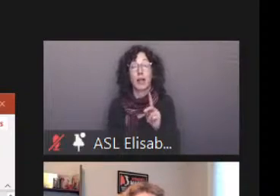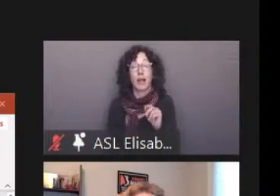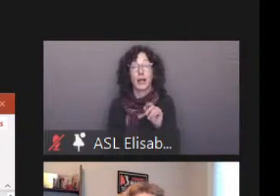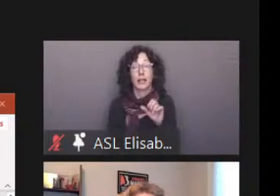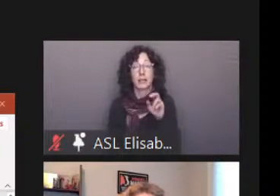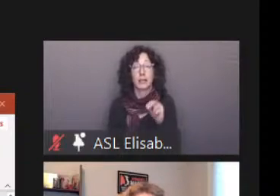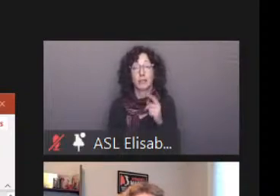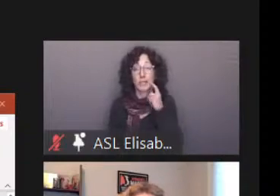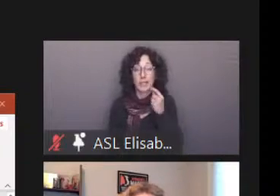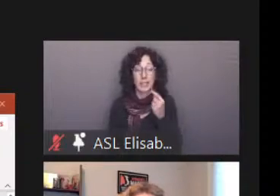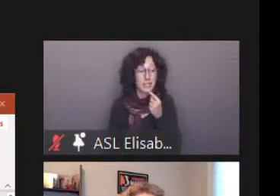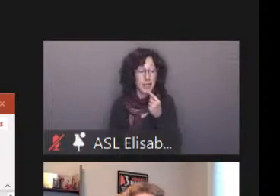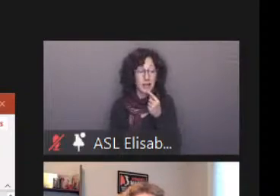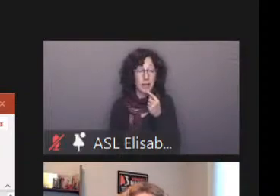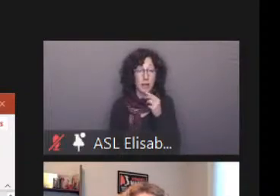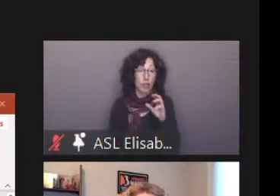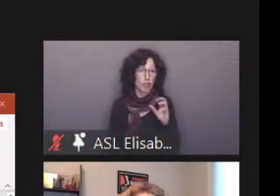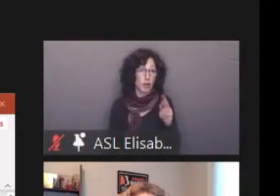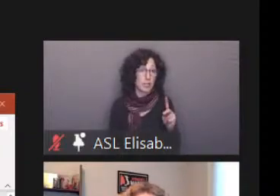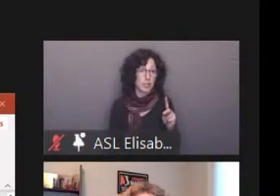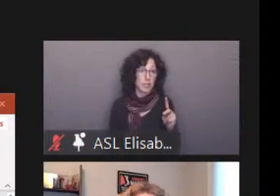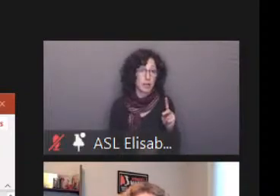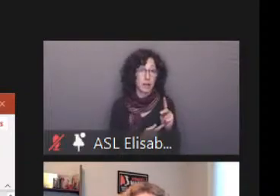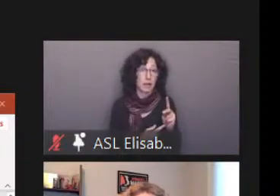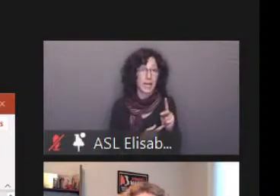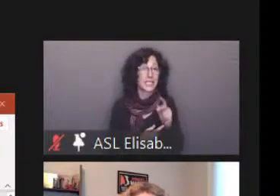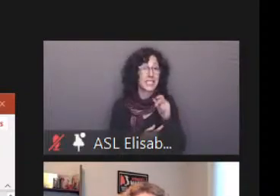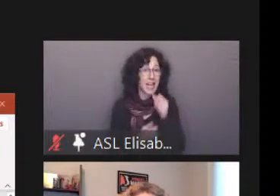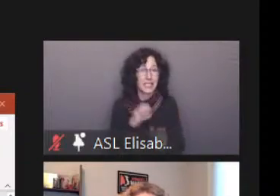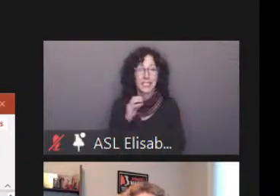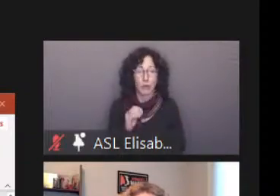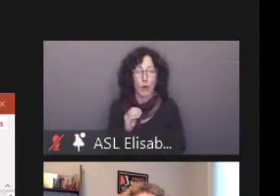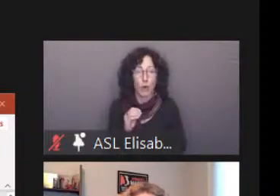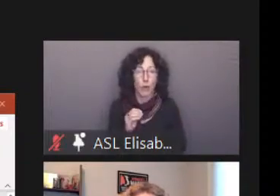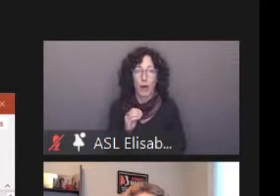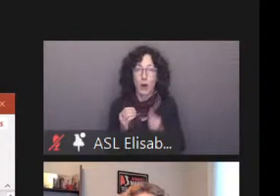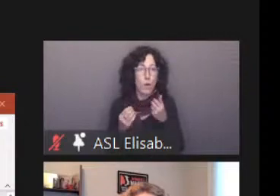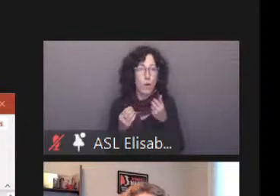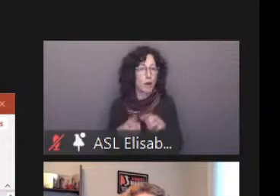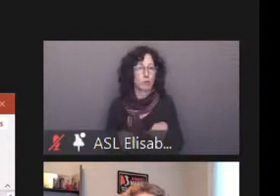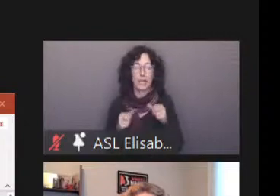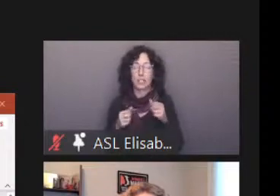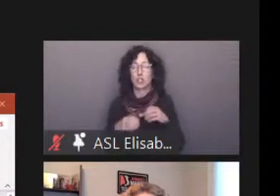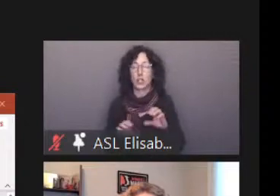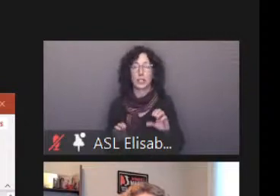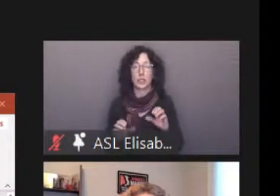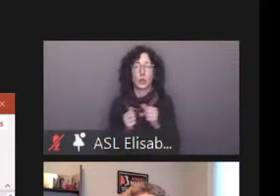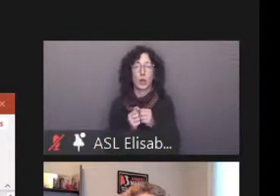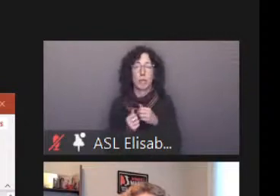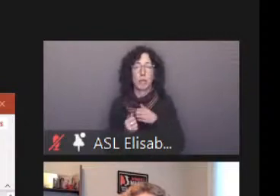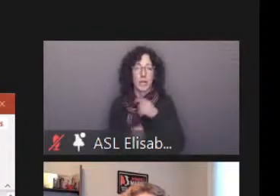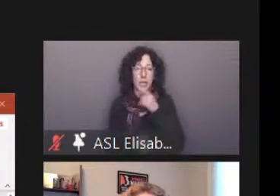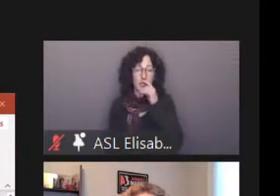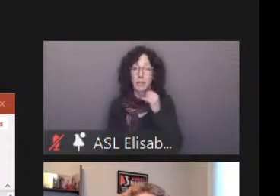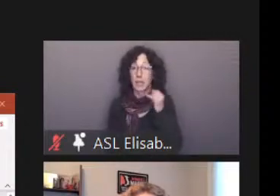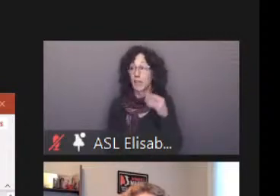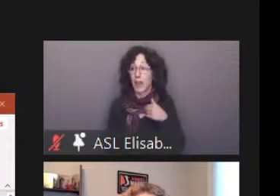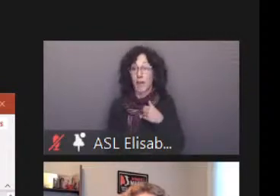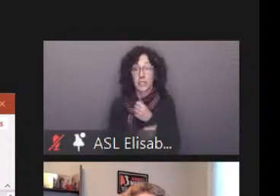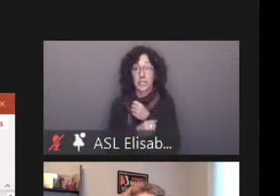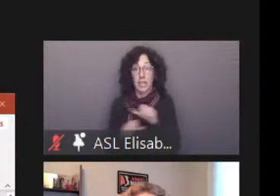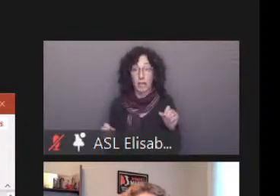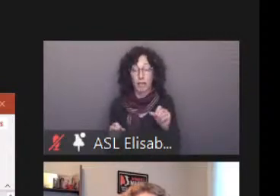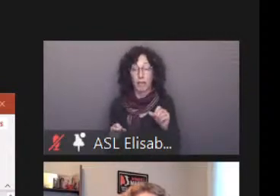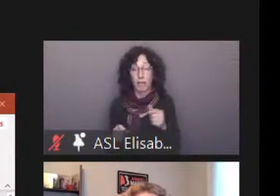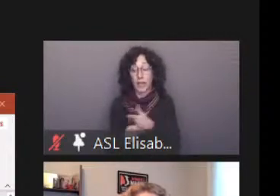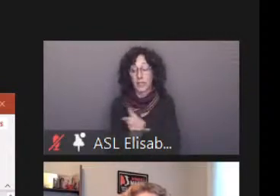the risk is not zero. And I don't want to take that chance with my 2 boys when there was a safe and effective vaccine that could have